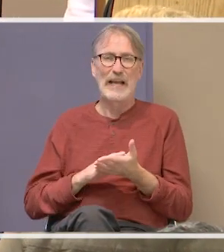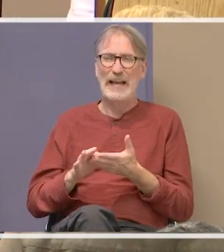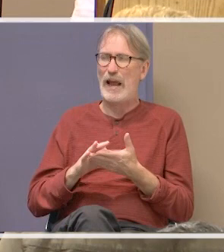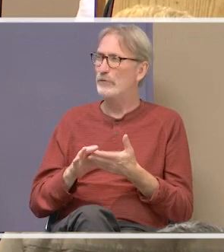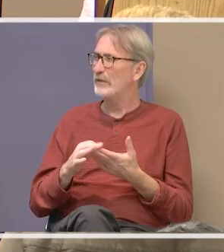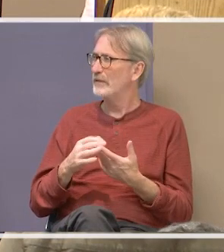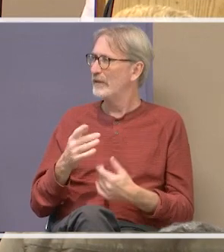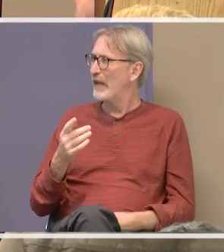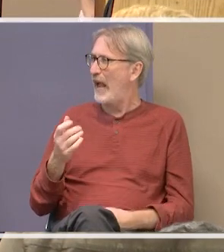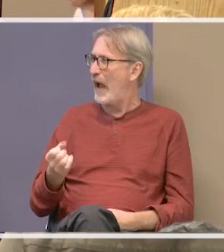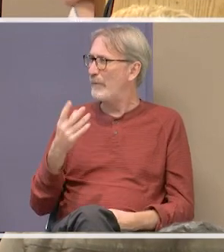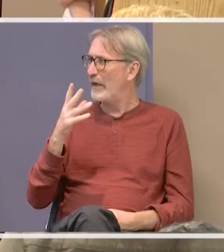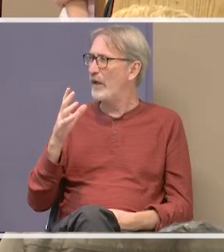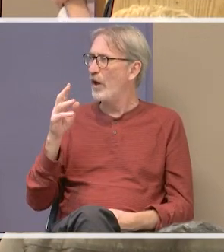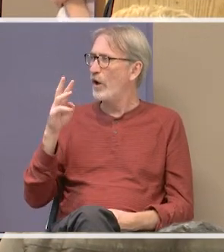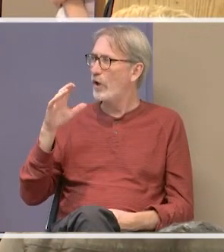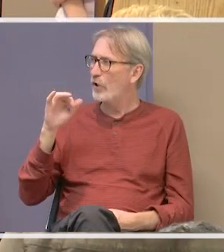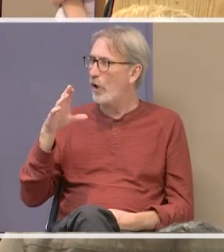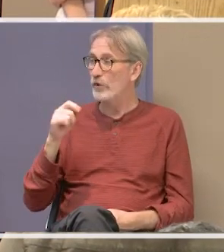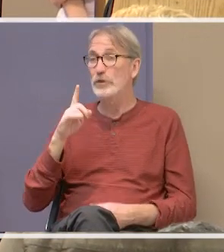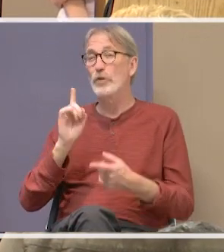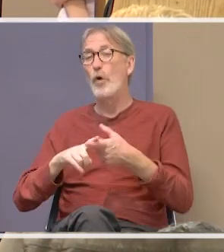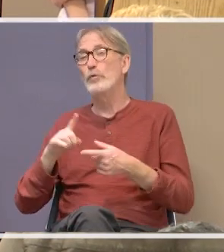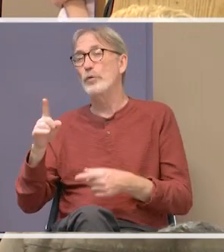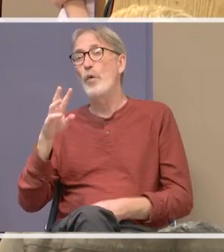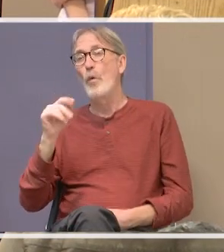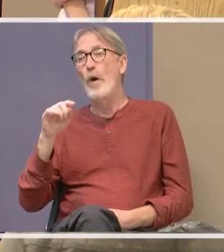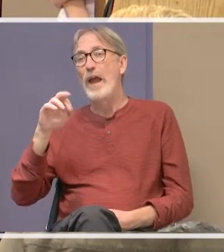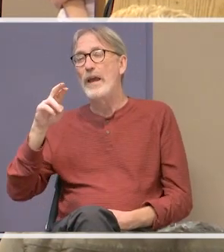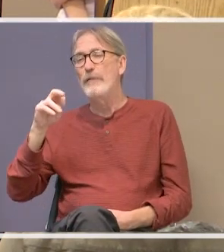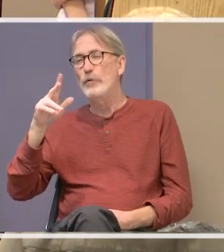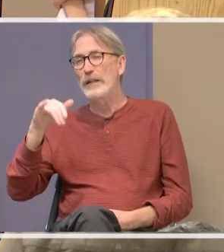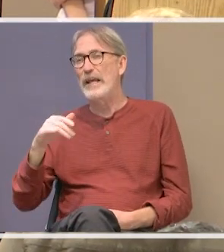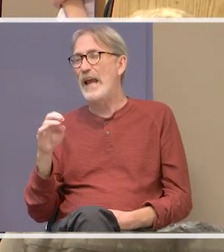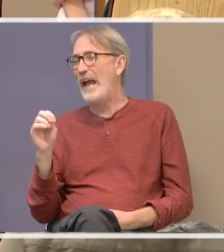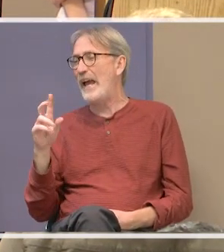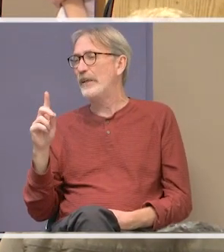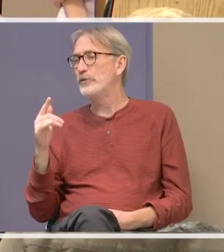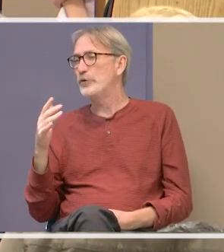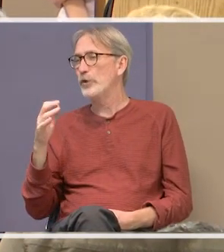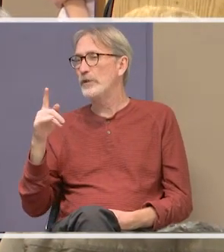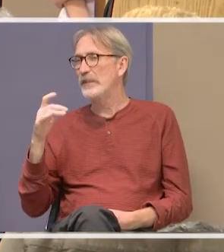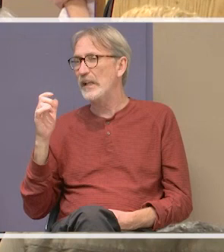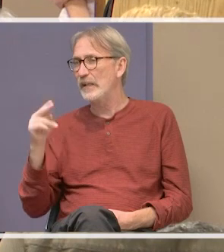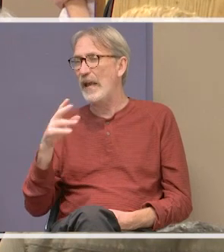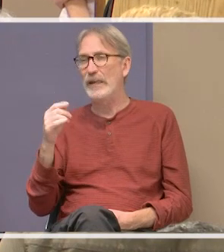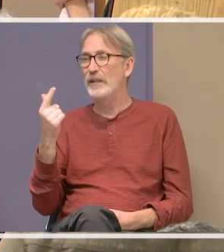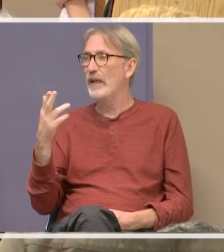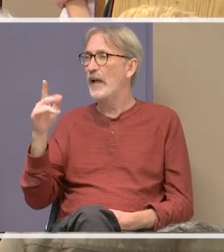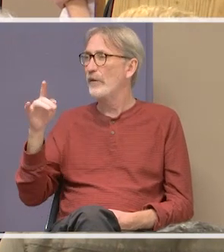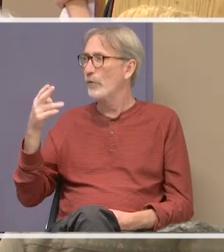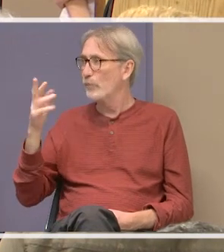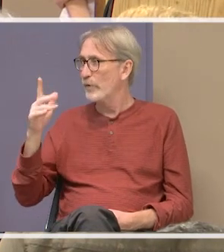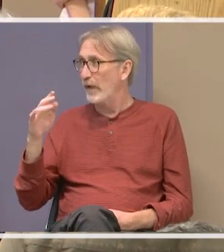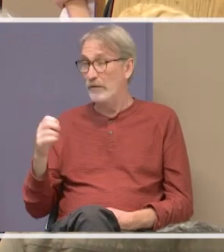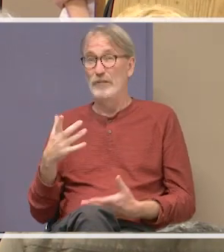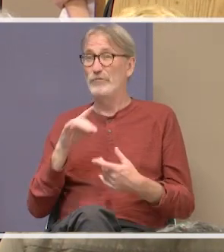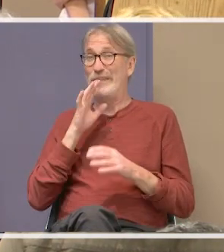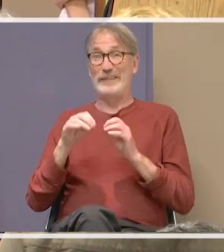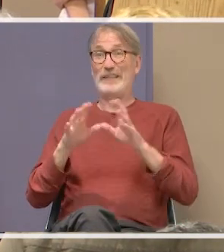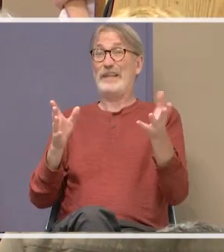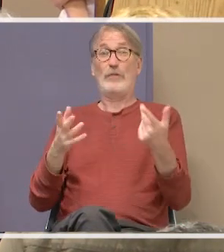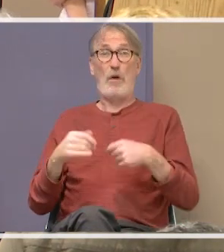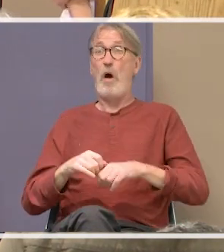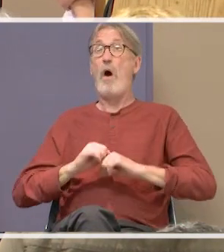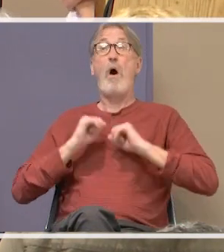Tuscarora, Brashear, Waverly, Edgerton, and Guthrie. And the way a lot of people do it is, it's clear, I'll turn.